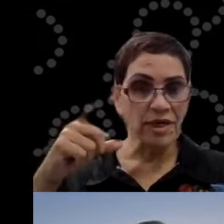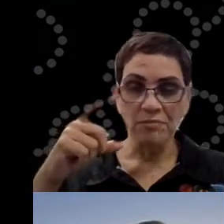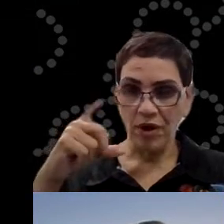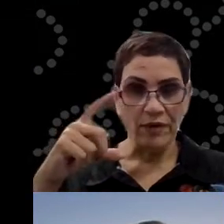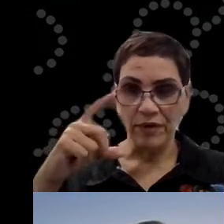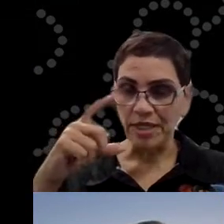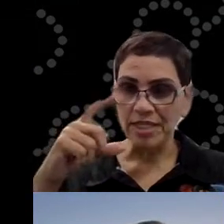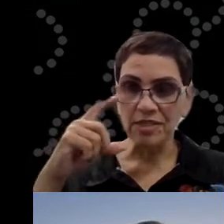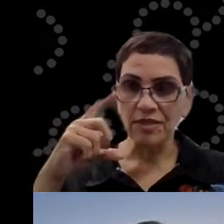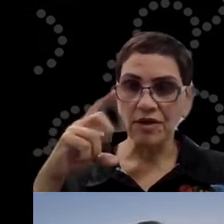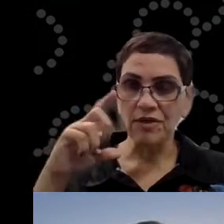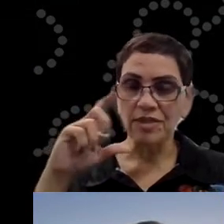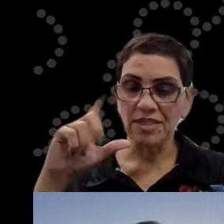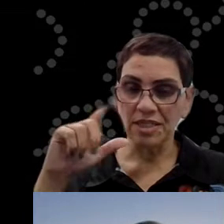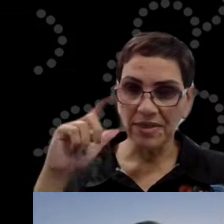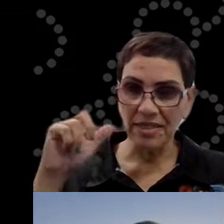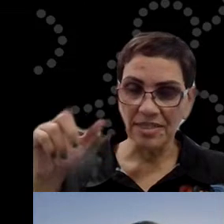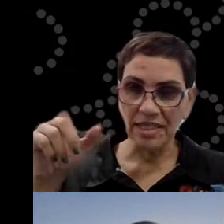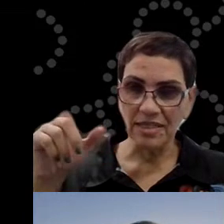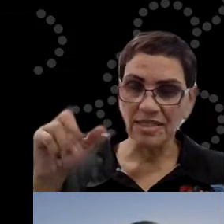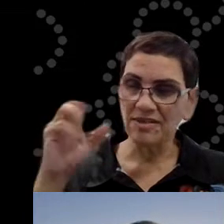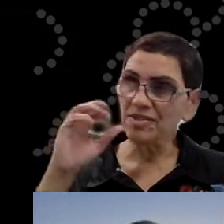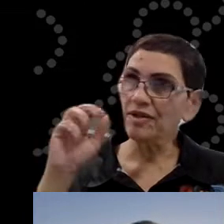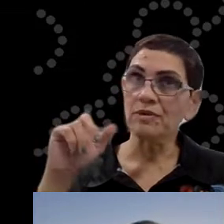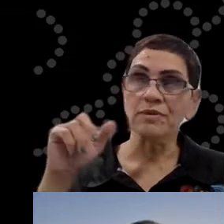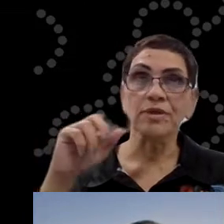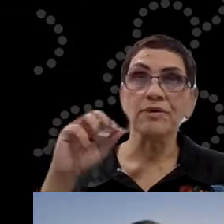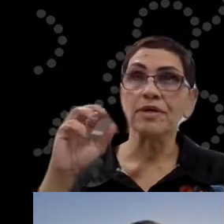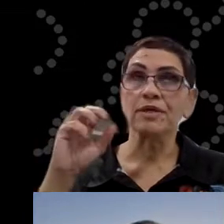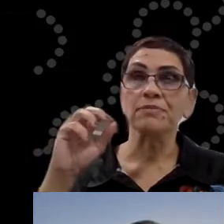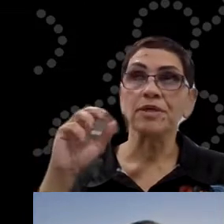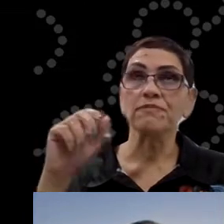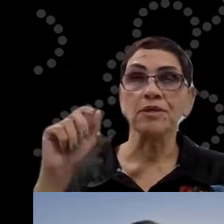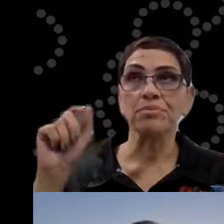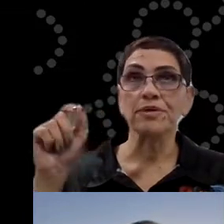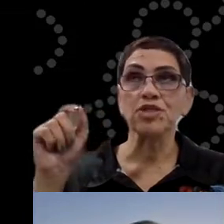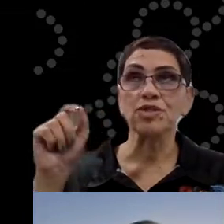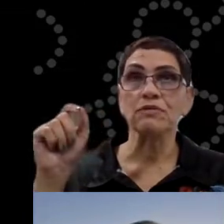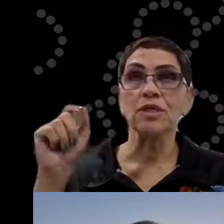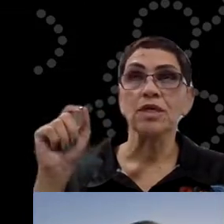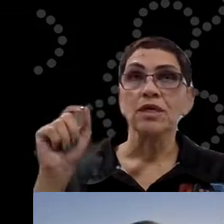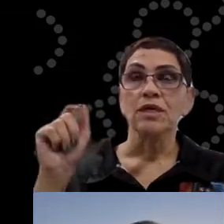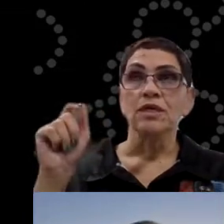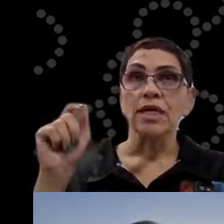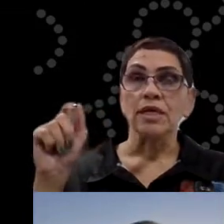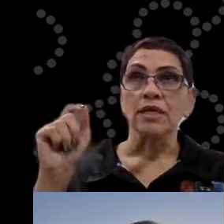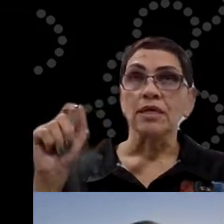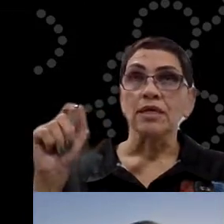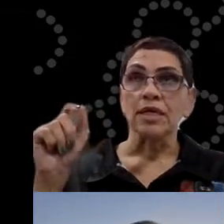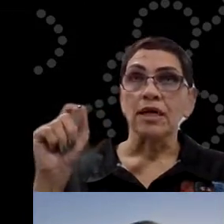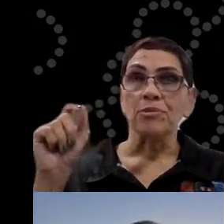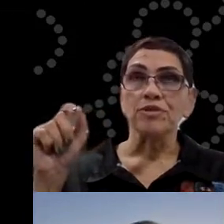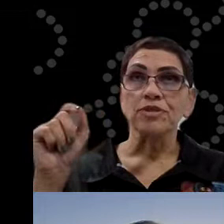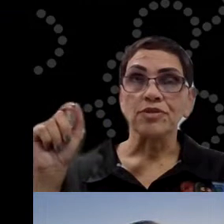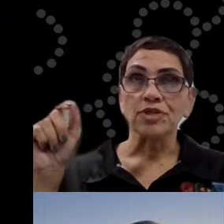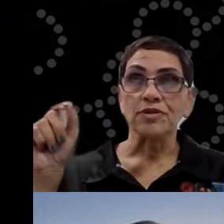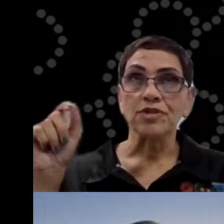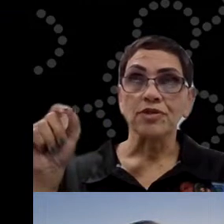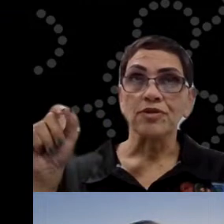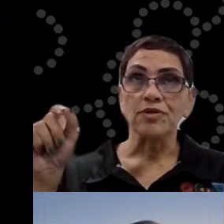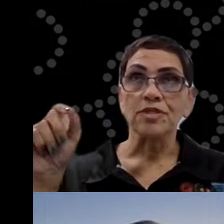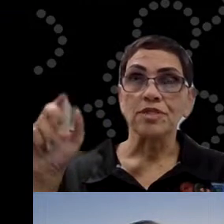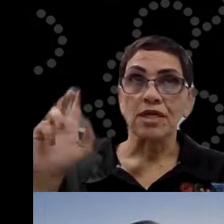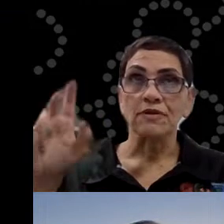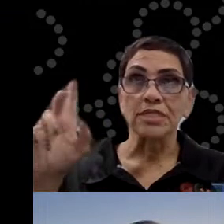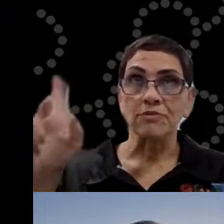training program, no, it doesn't go to the depth that it does. And I don't know whether I give the impression that Aboriginal and